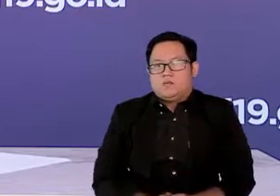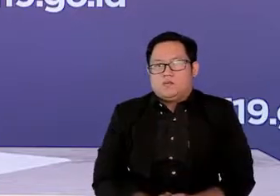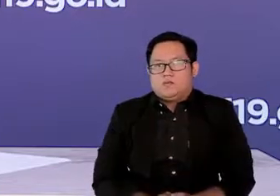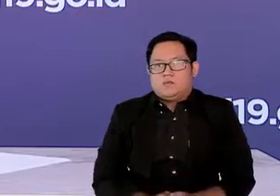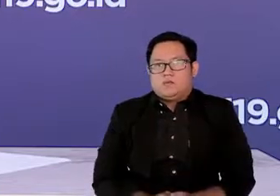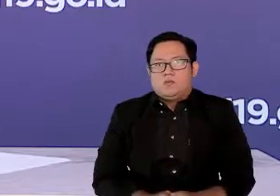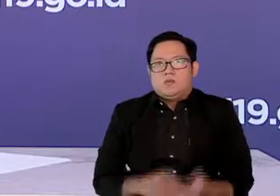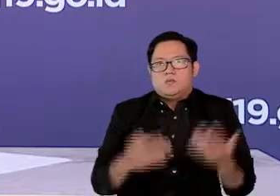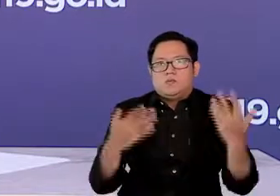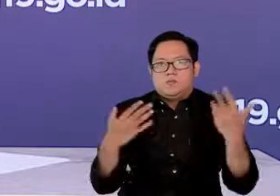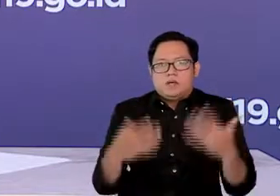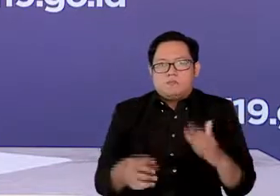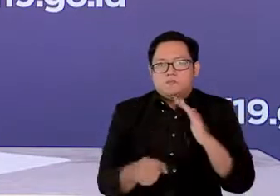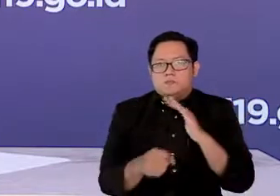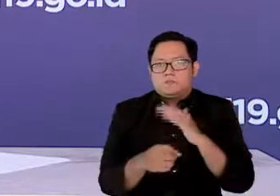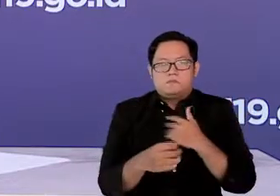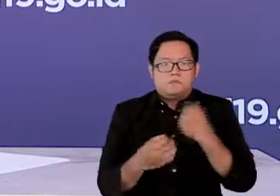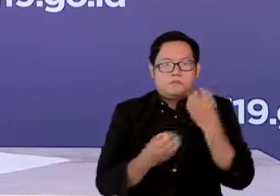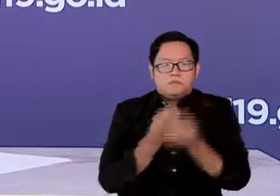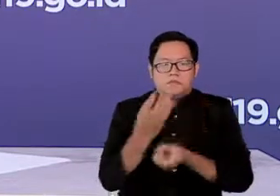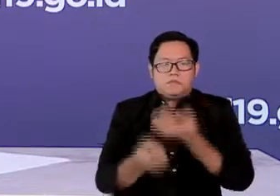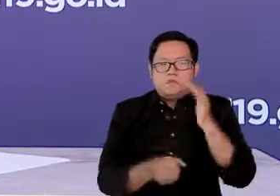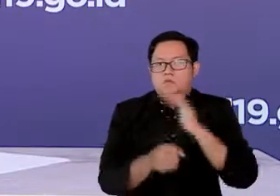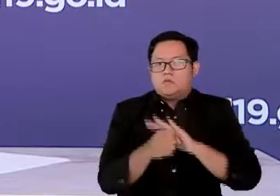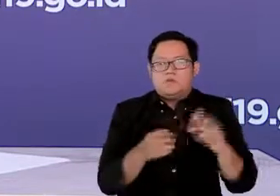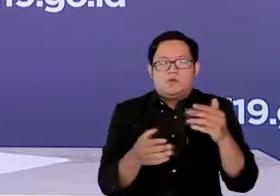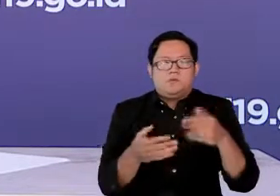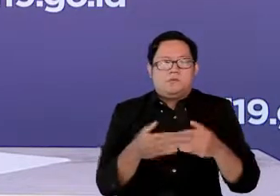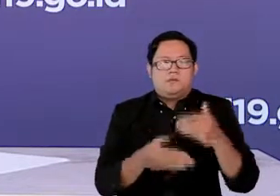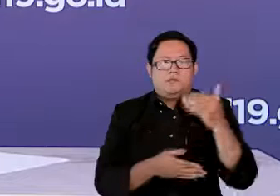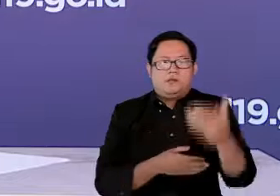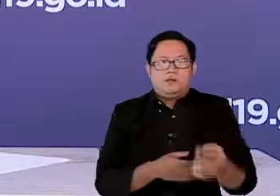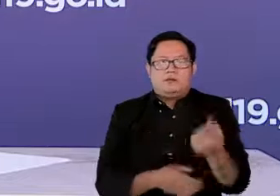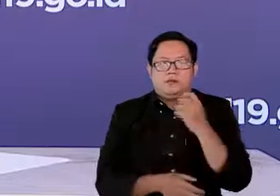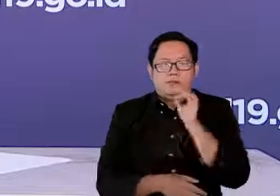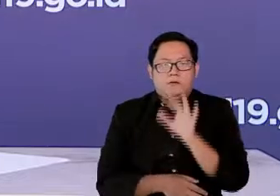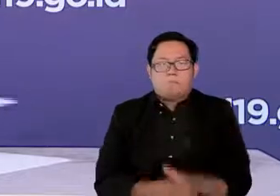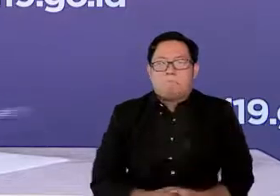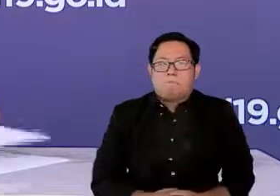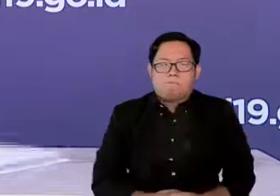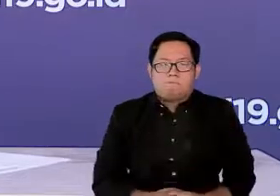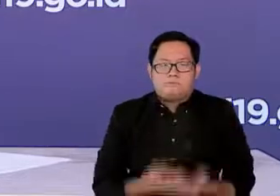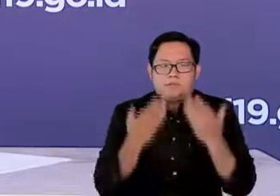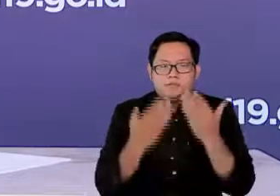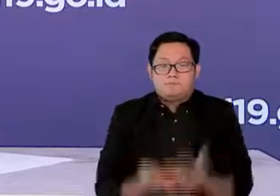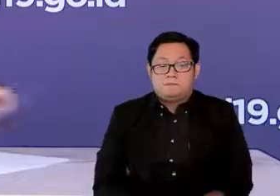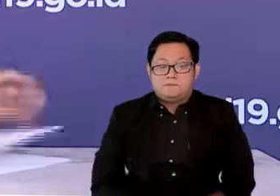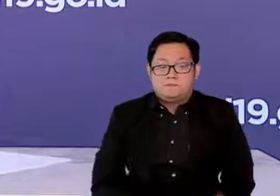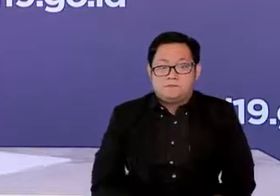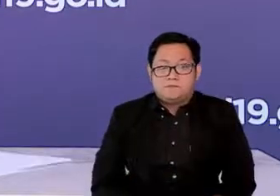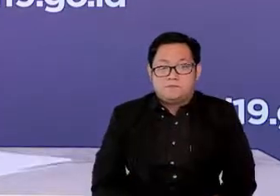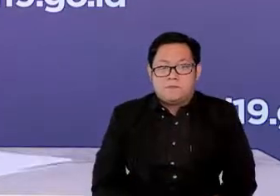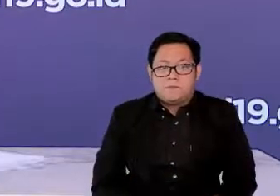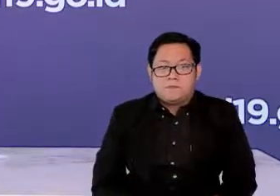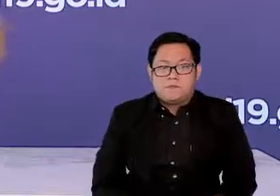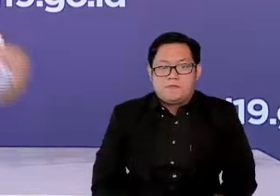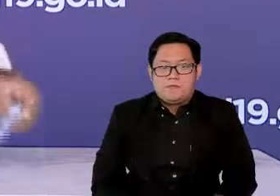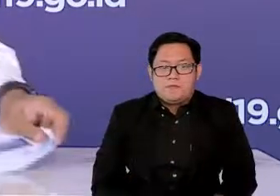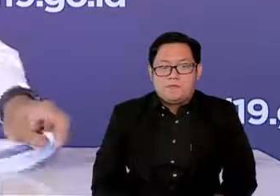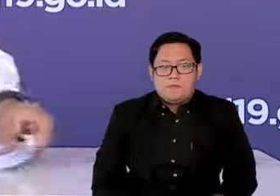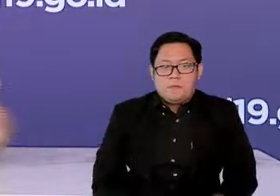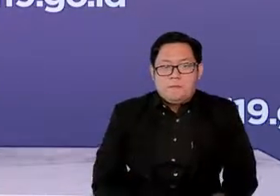and we will now move to the media questions and answer sessions. So thank you very much.